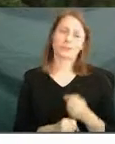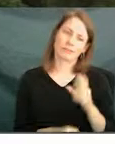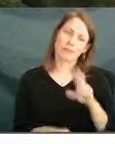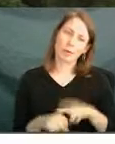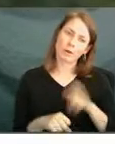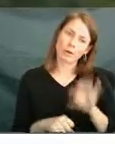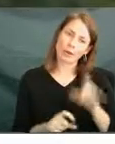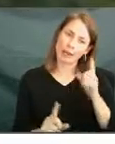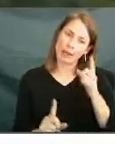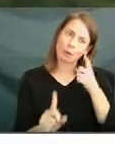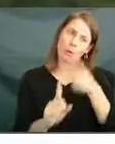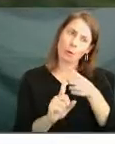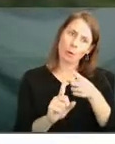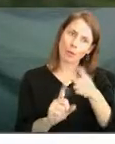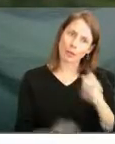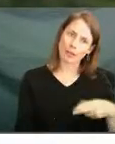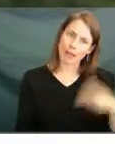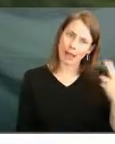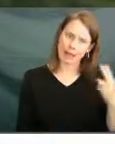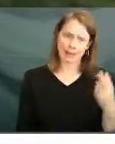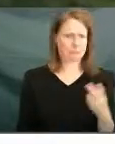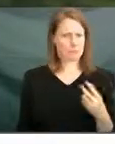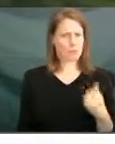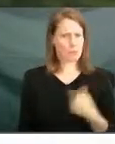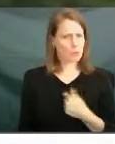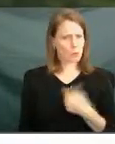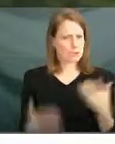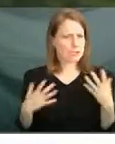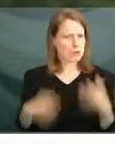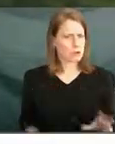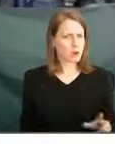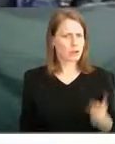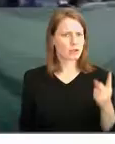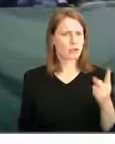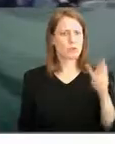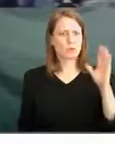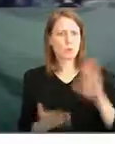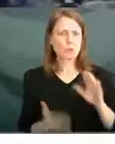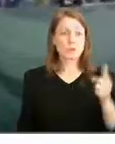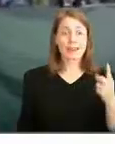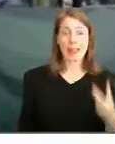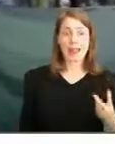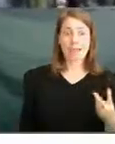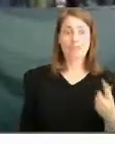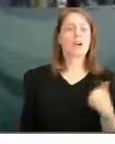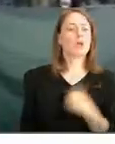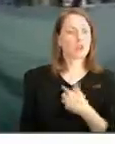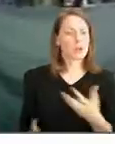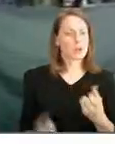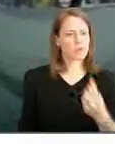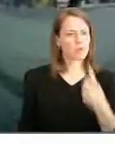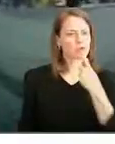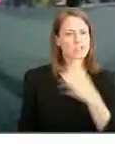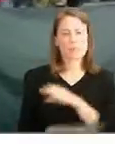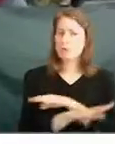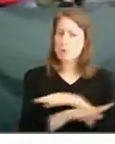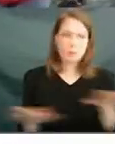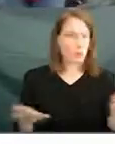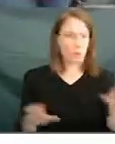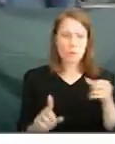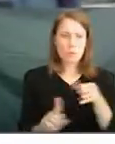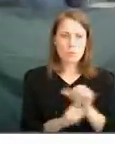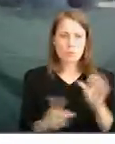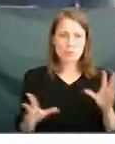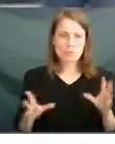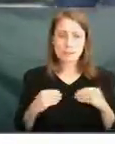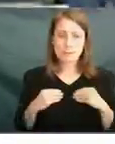bullying incidents. We say no bullying is accepted. And we got a new law in Norway stating that all pupils have a legal right